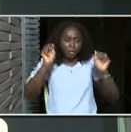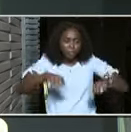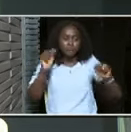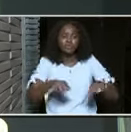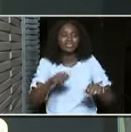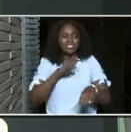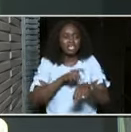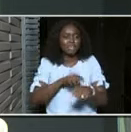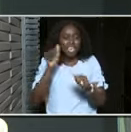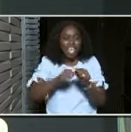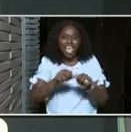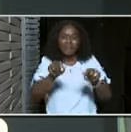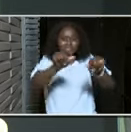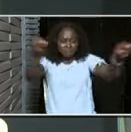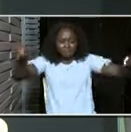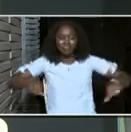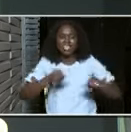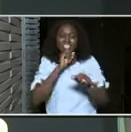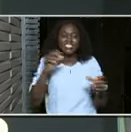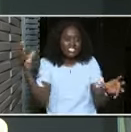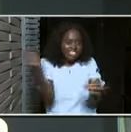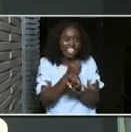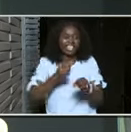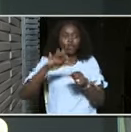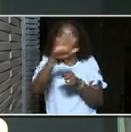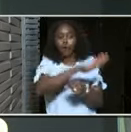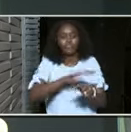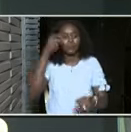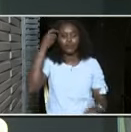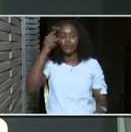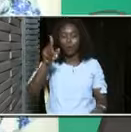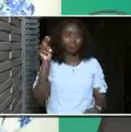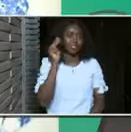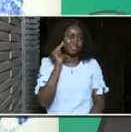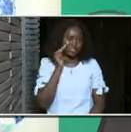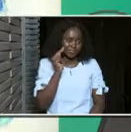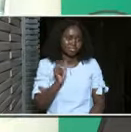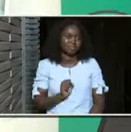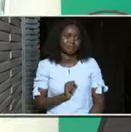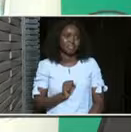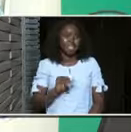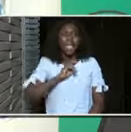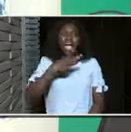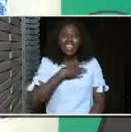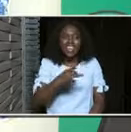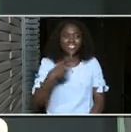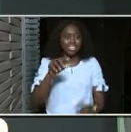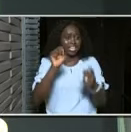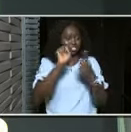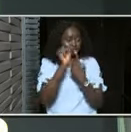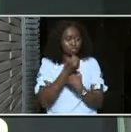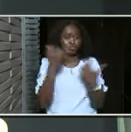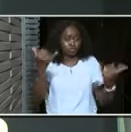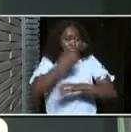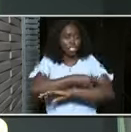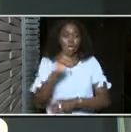square meter in this country is being taken over for Nigerians. Okay. Unlike the situation today, where